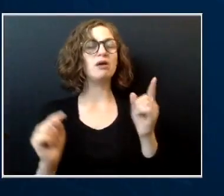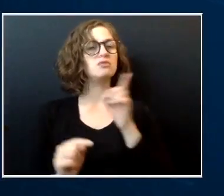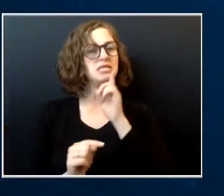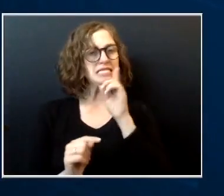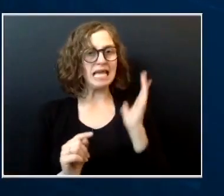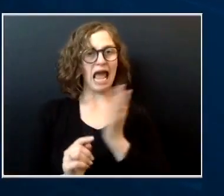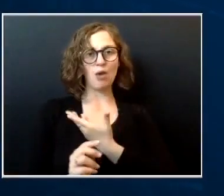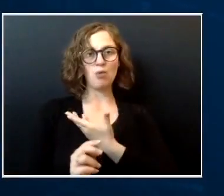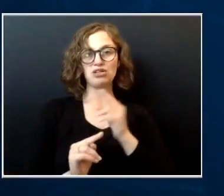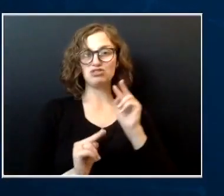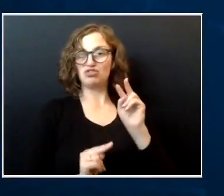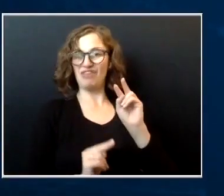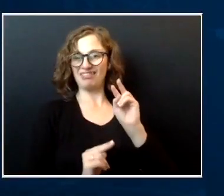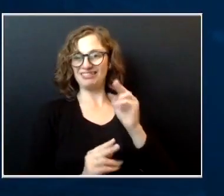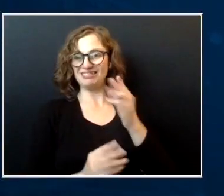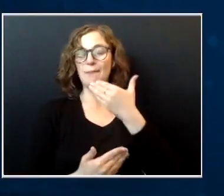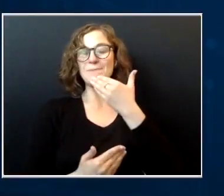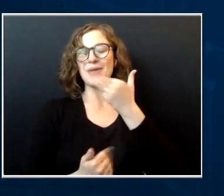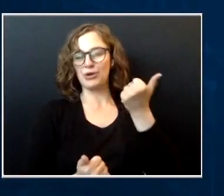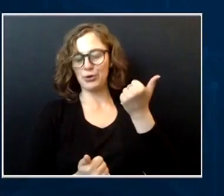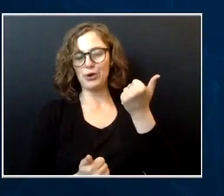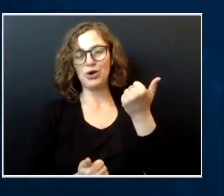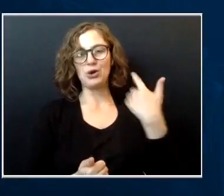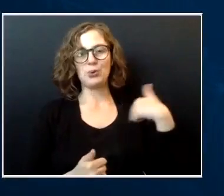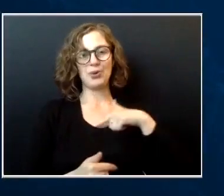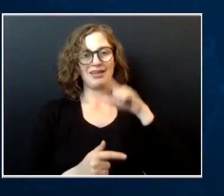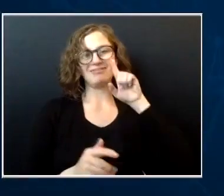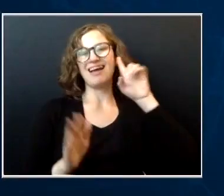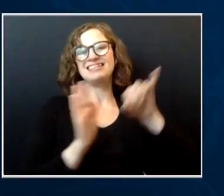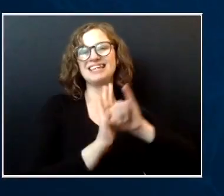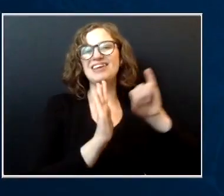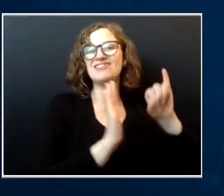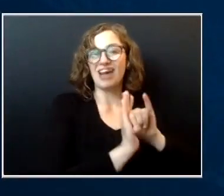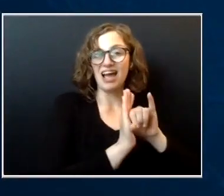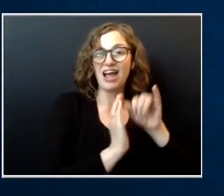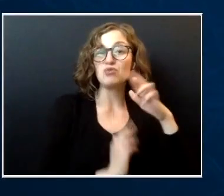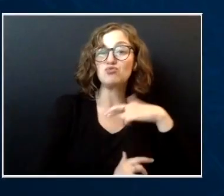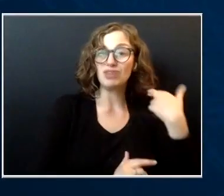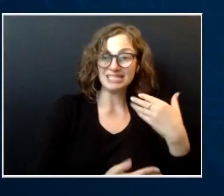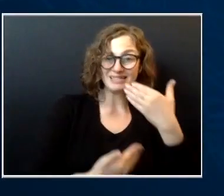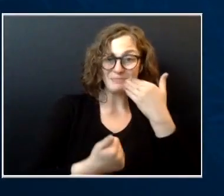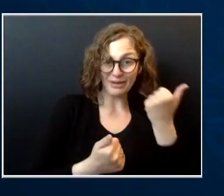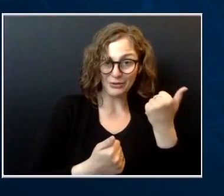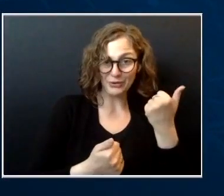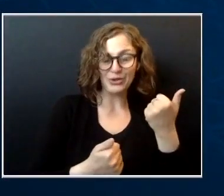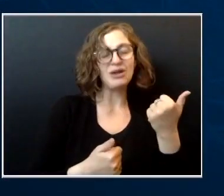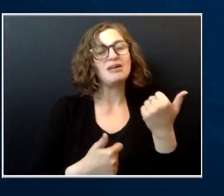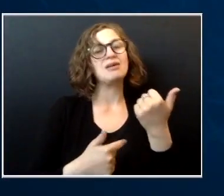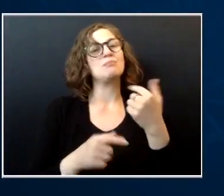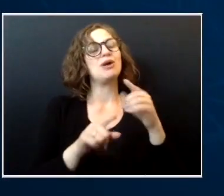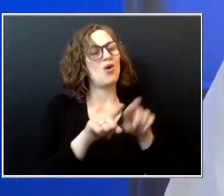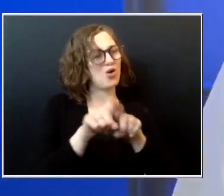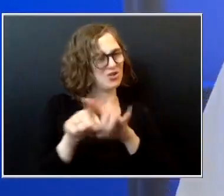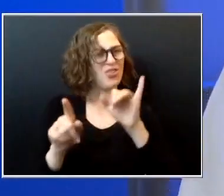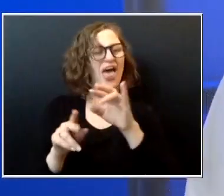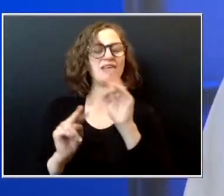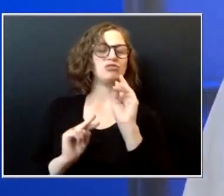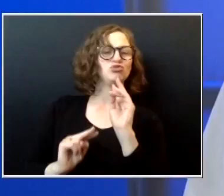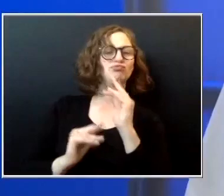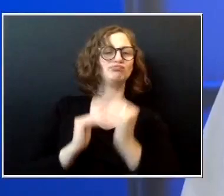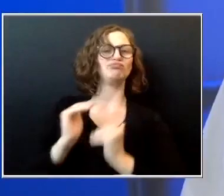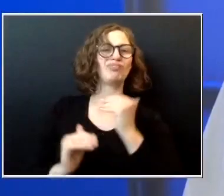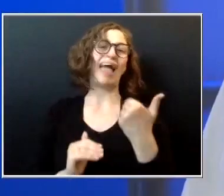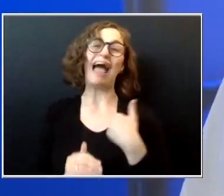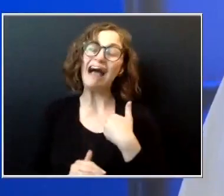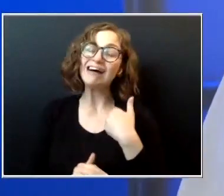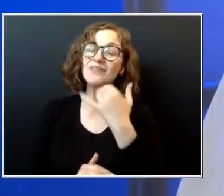at identifying these risks. There's also errors in that surveillance. There was actually a recent study in March